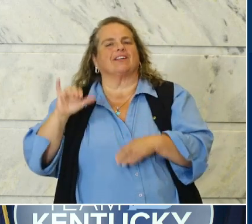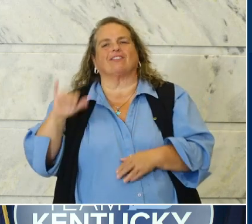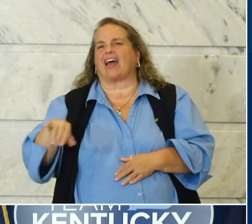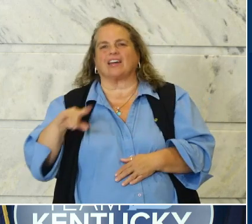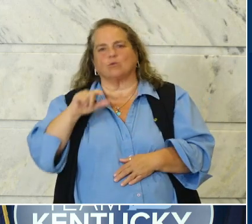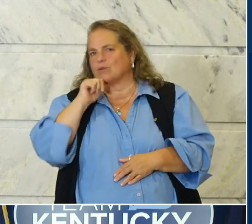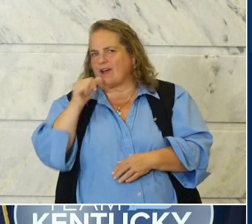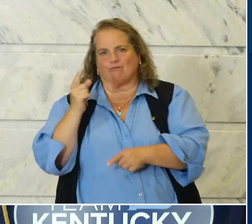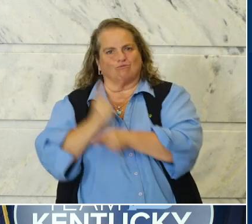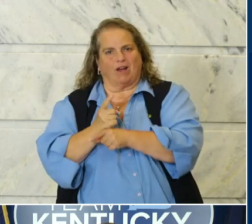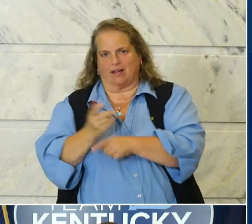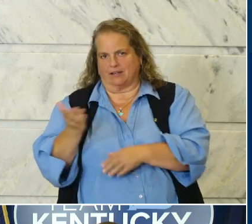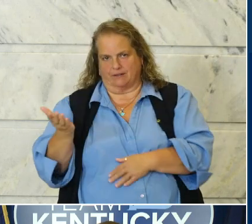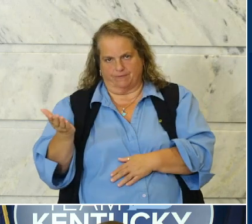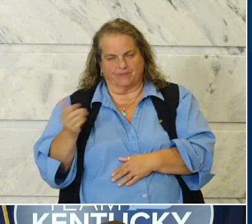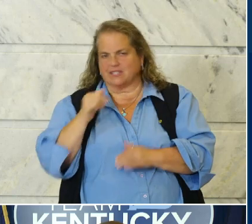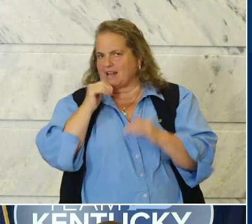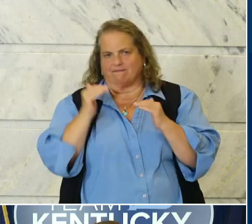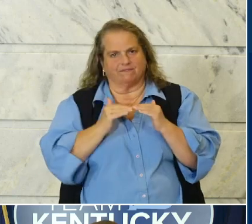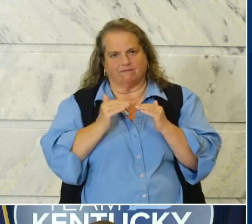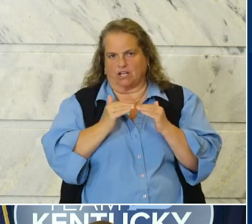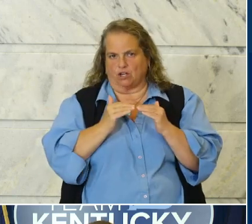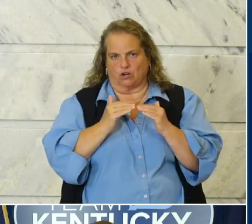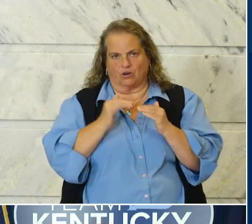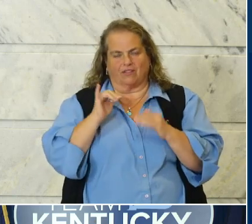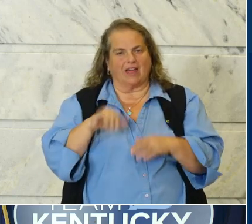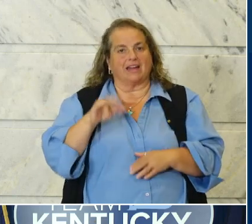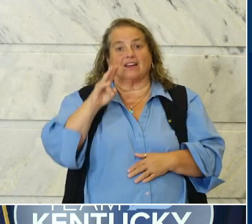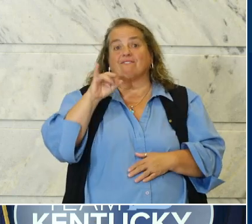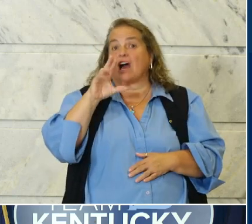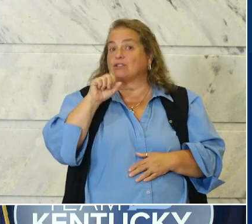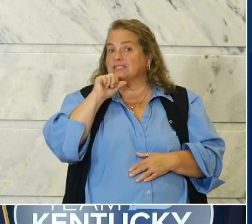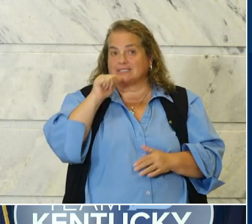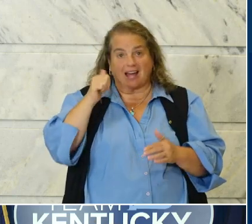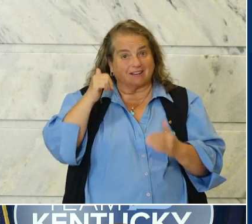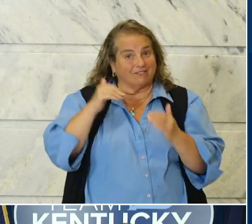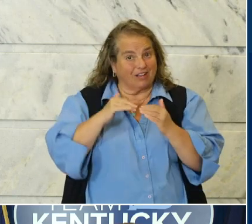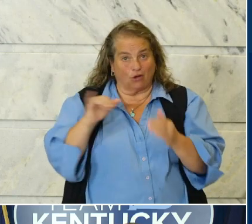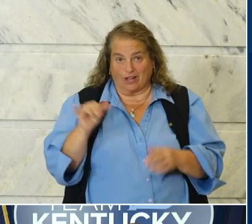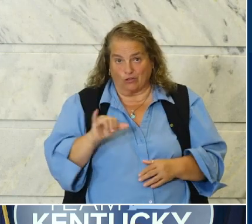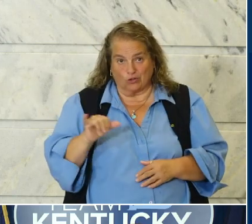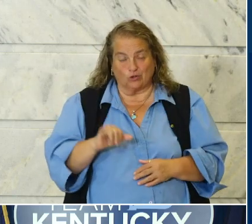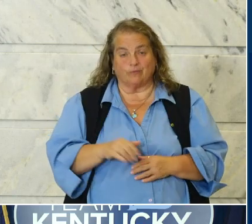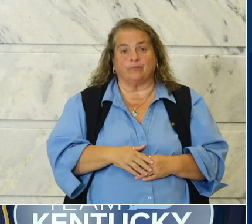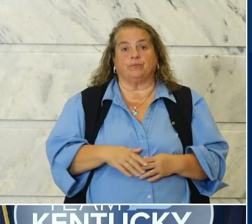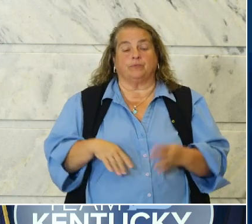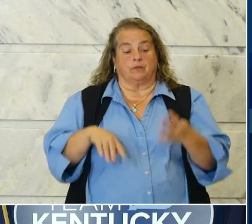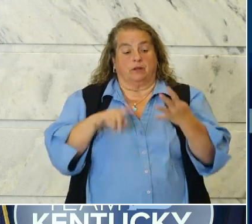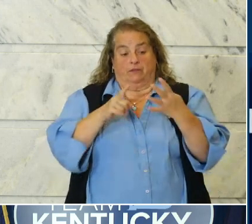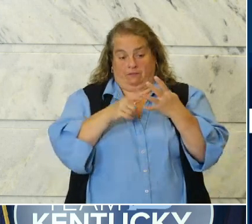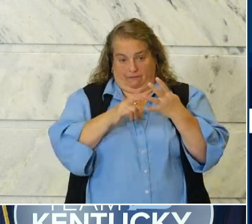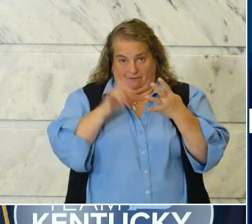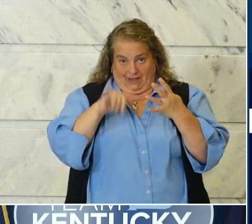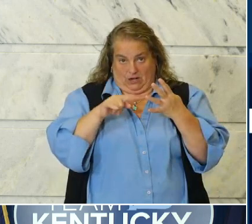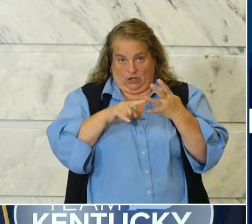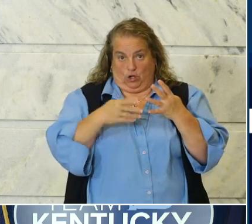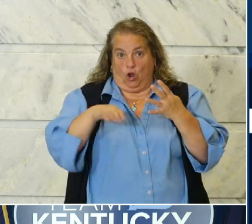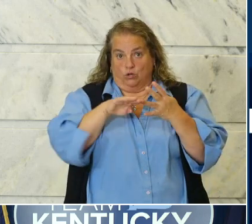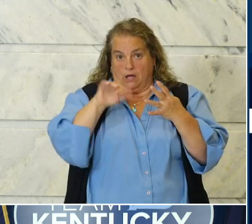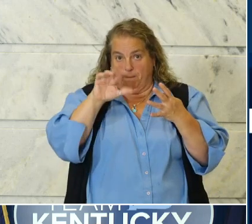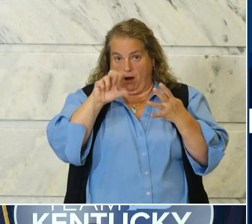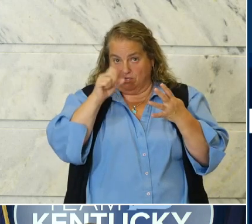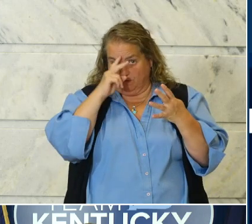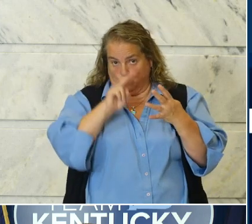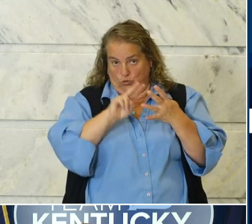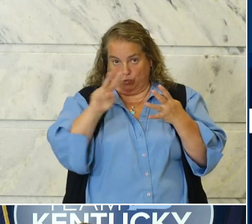and it's not fair, but this virus isn't fair either. All right, the next step that we're taking,